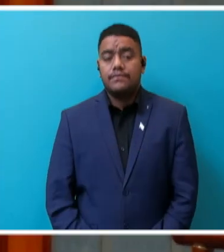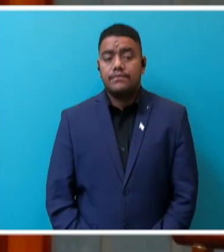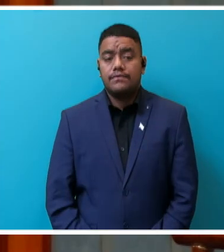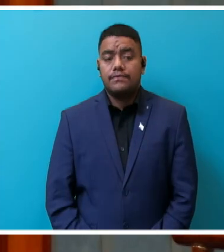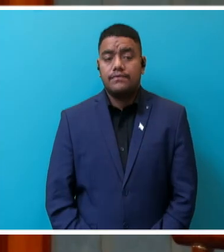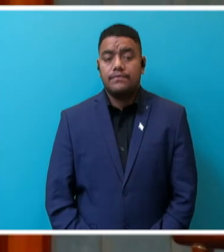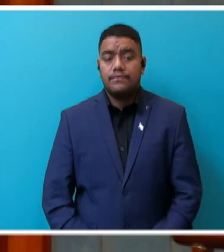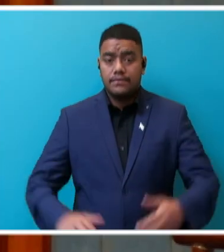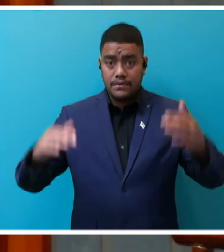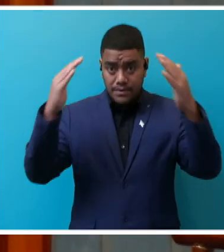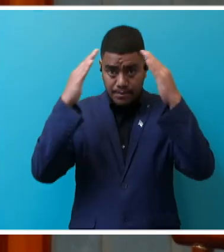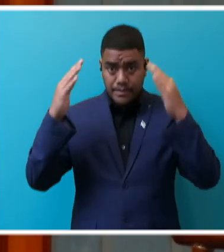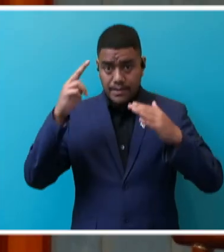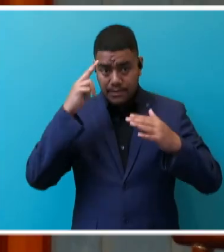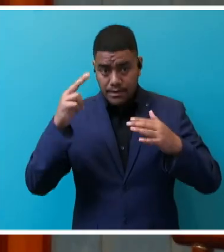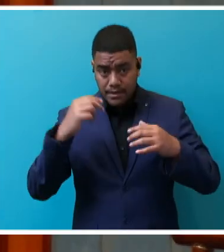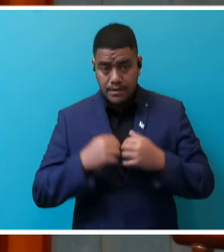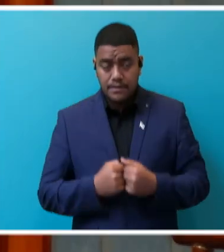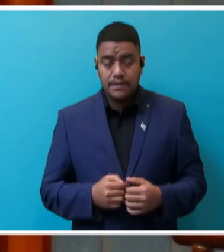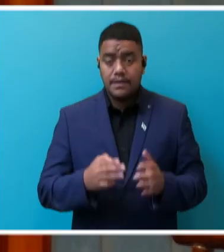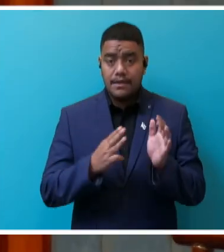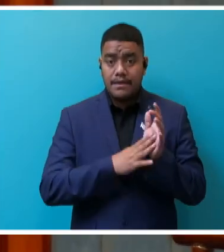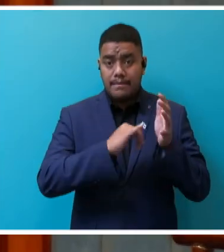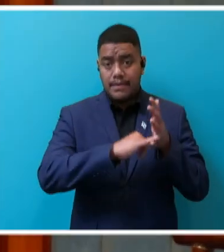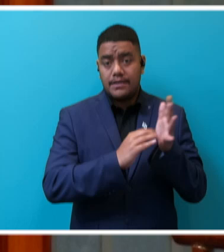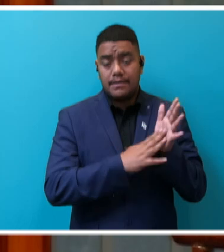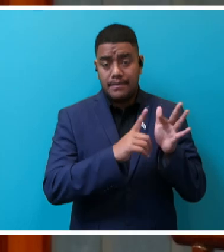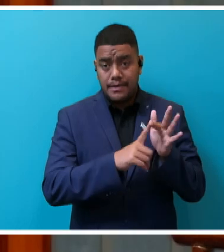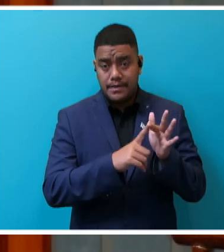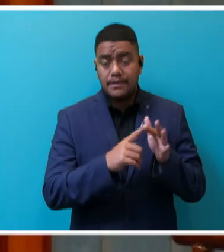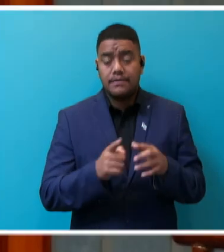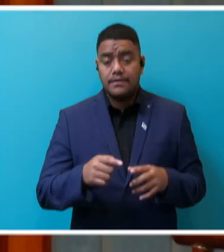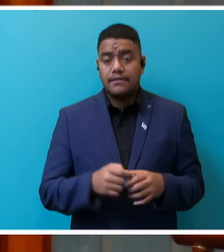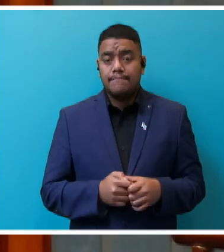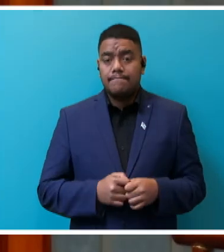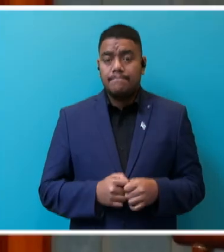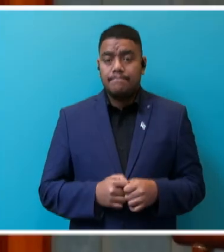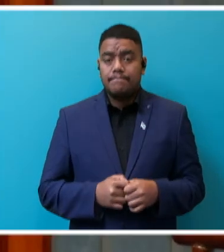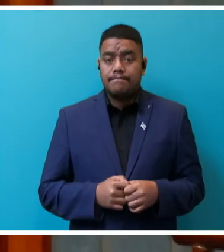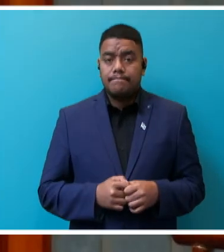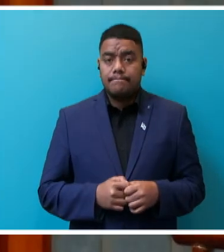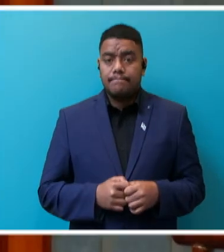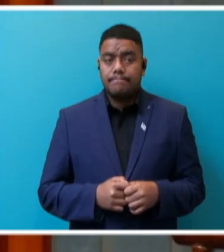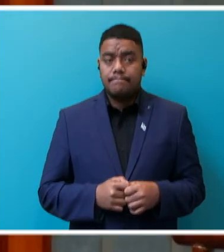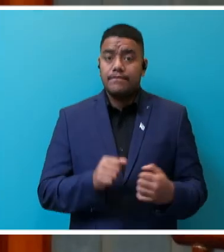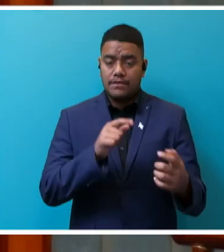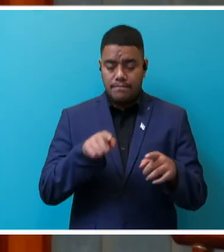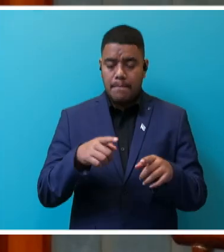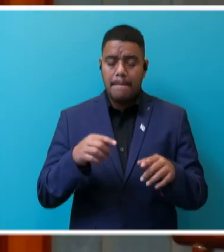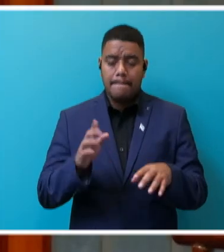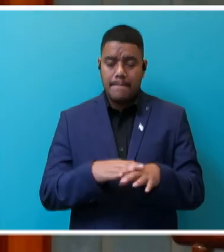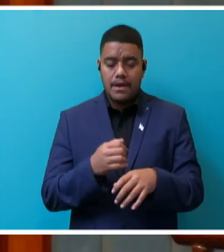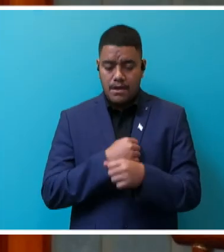Mr. Speaker, sir, the MSME strategy and national digital strategy strengthen